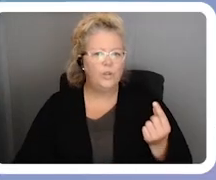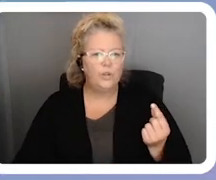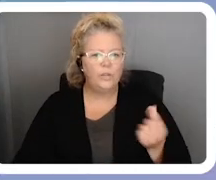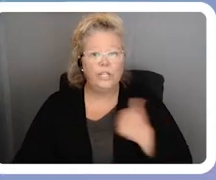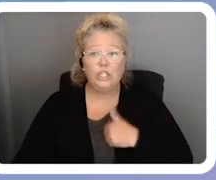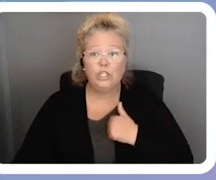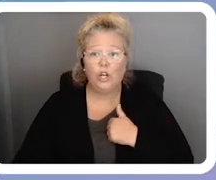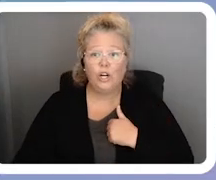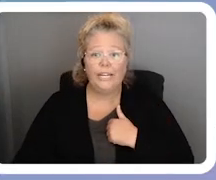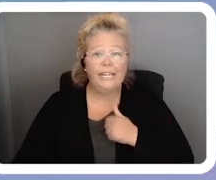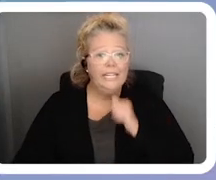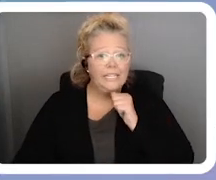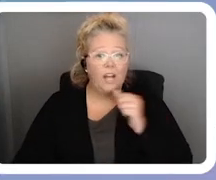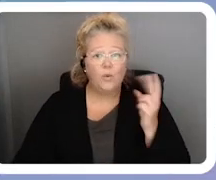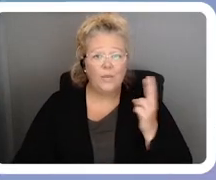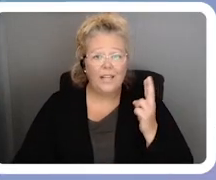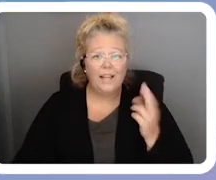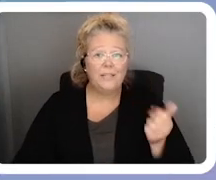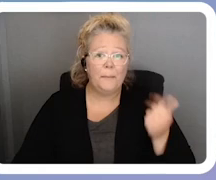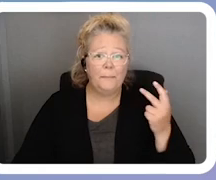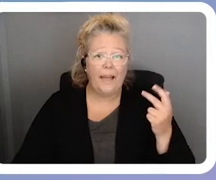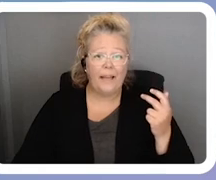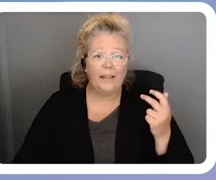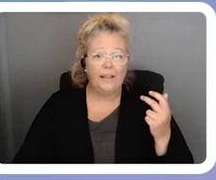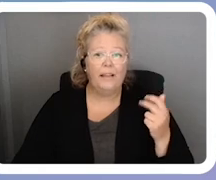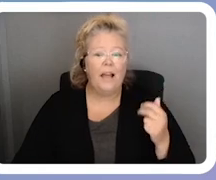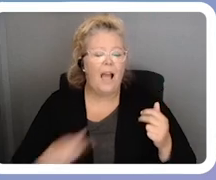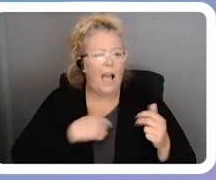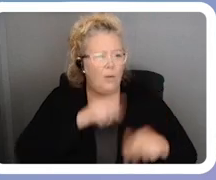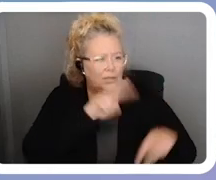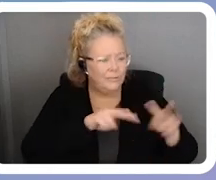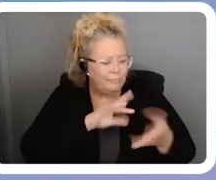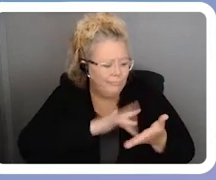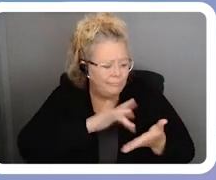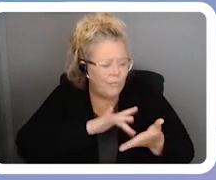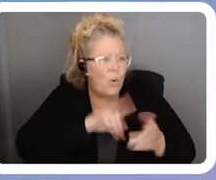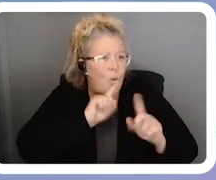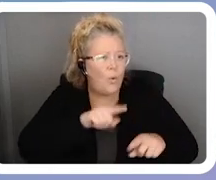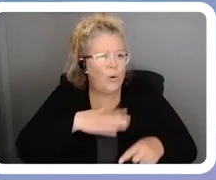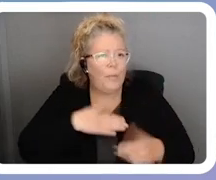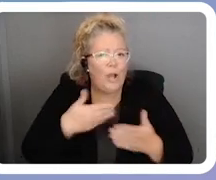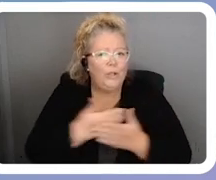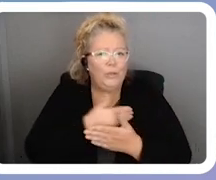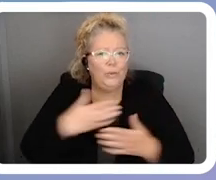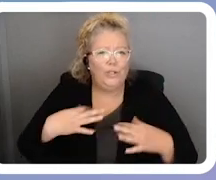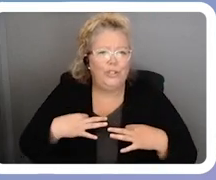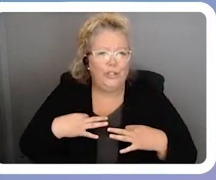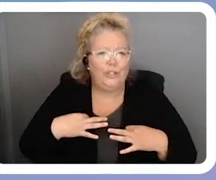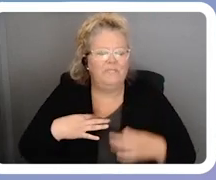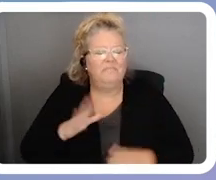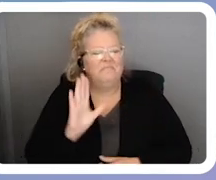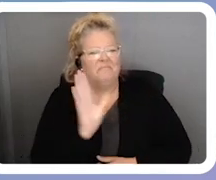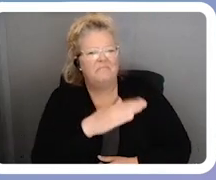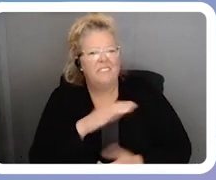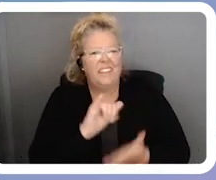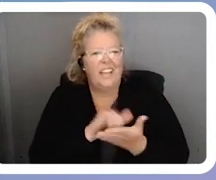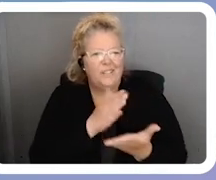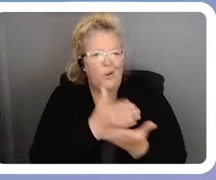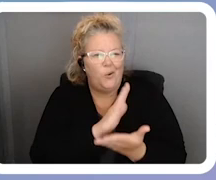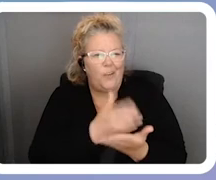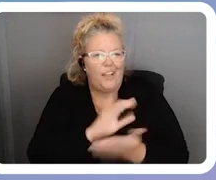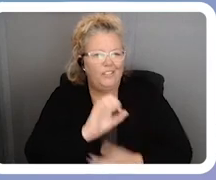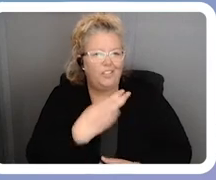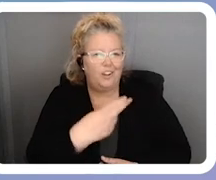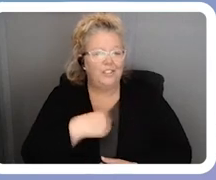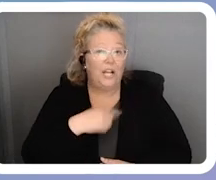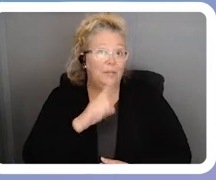Josh, what are you doing? Oh, sorry guys. I didn't realize we were back filming. I was on the phone with Best Buddy Shop ordering my new